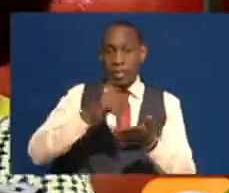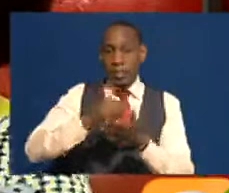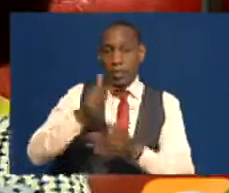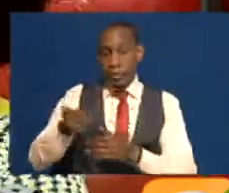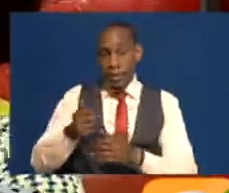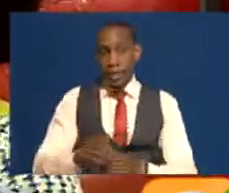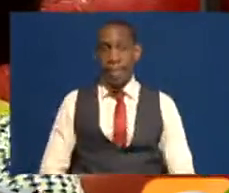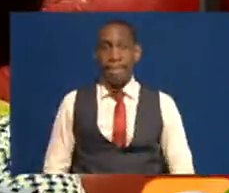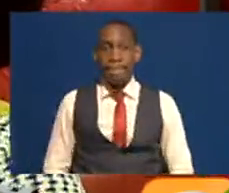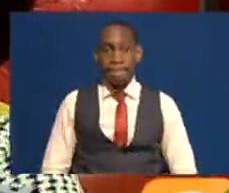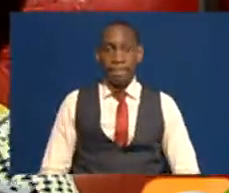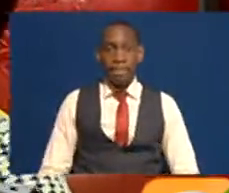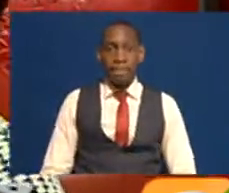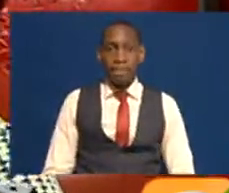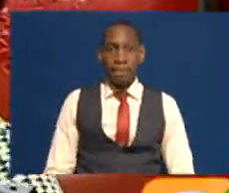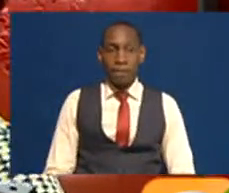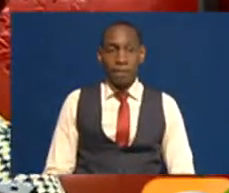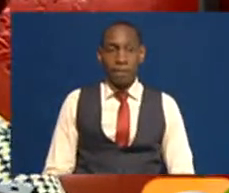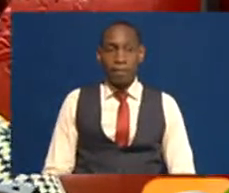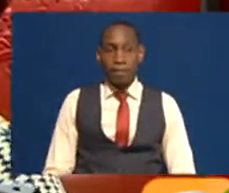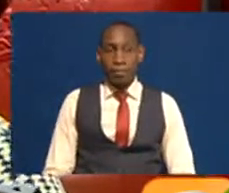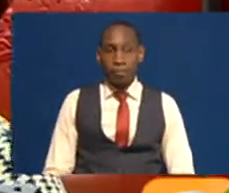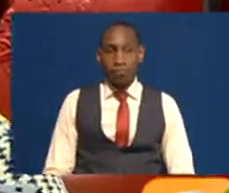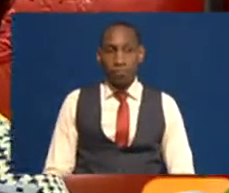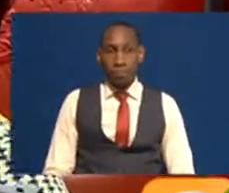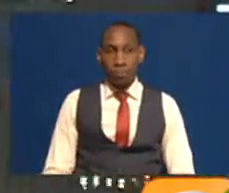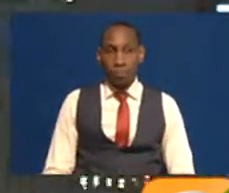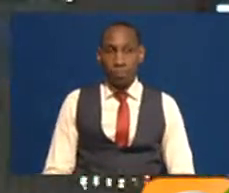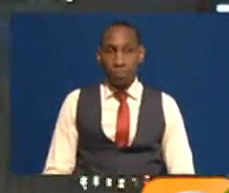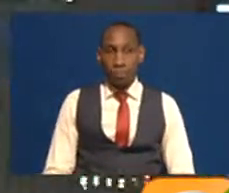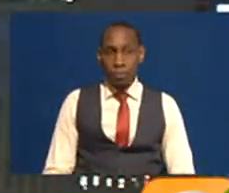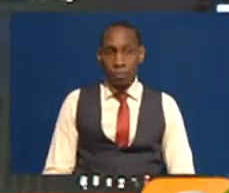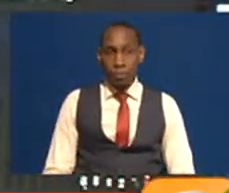Emily Chebet, Citizen TV, Nairobi. President.